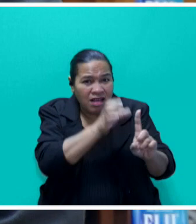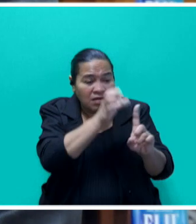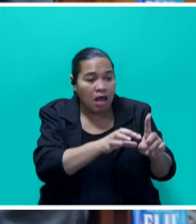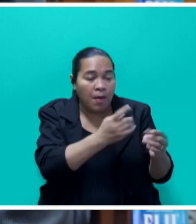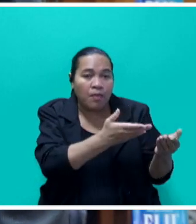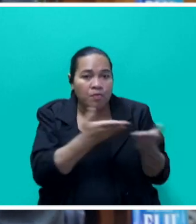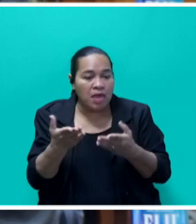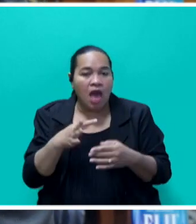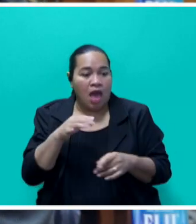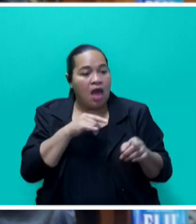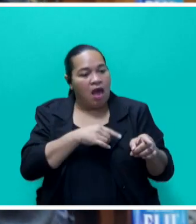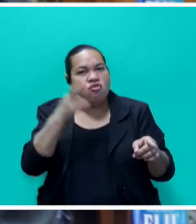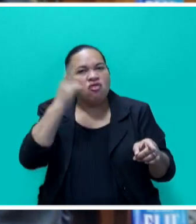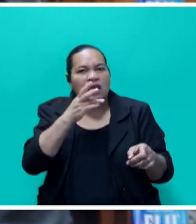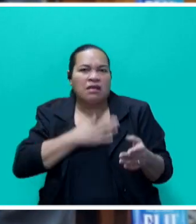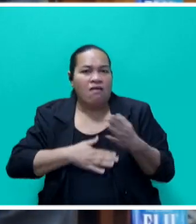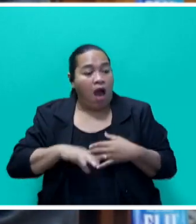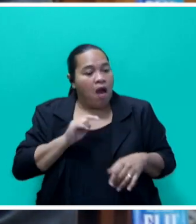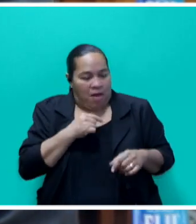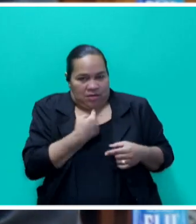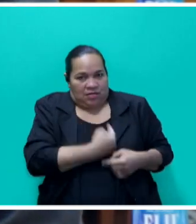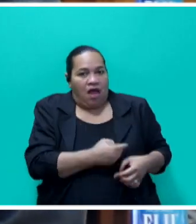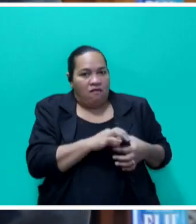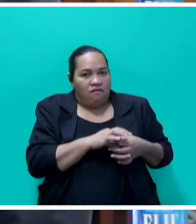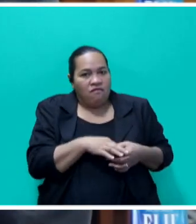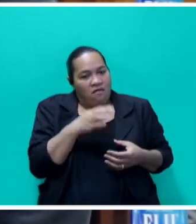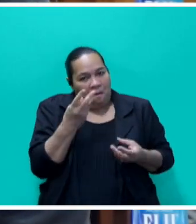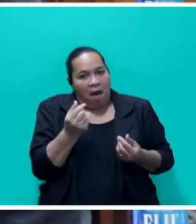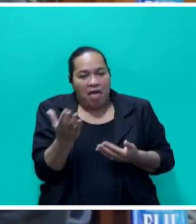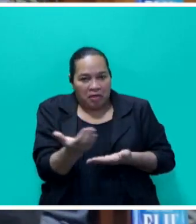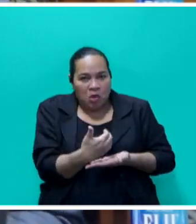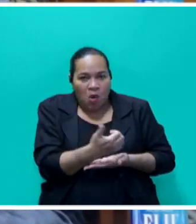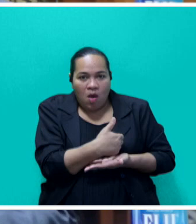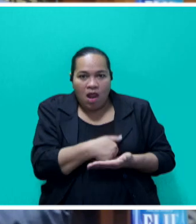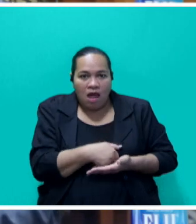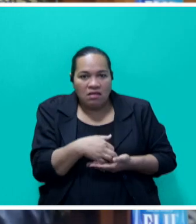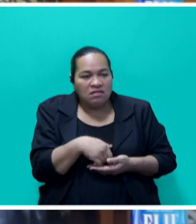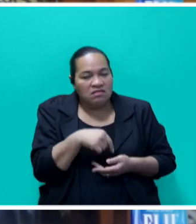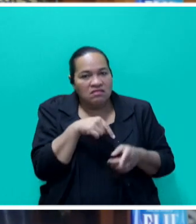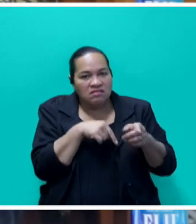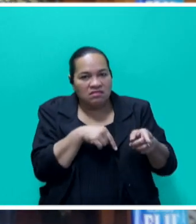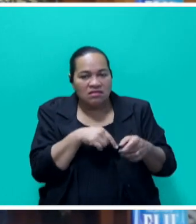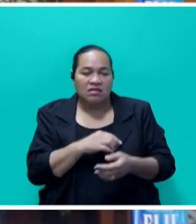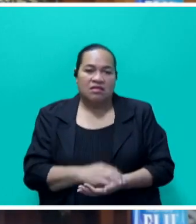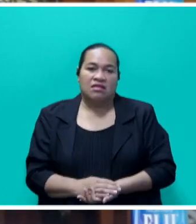bringing profits and gains to the perpetrators, to the